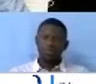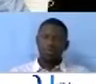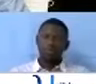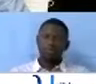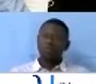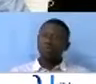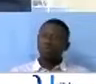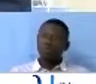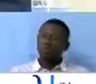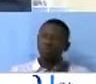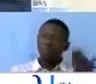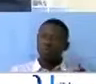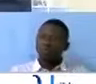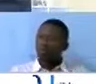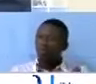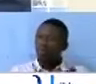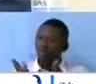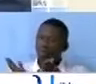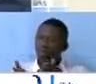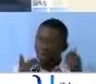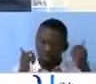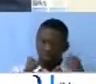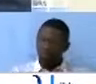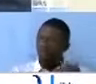was a common phenomenon.